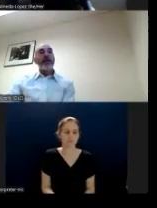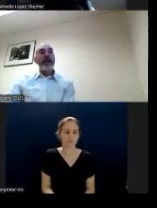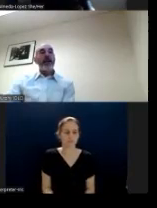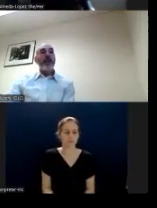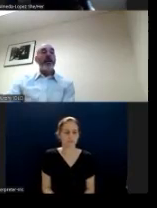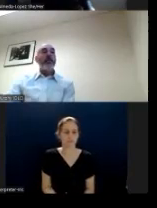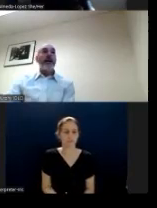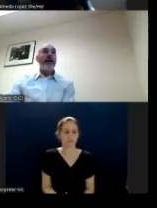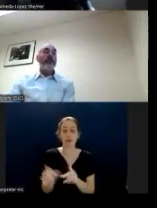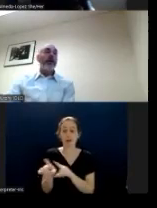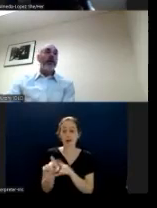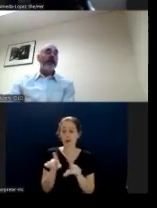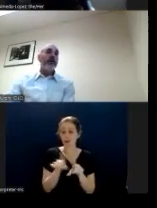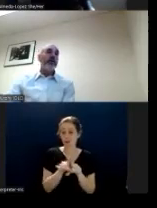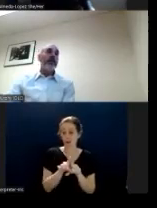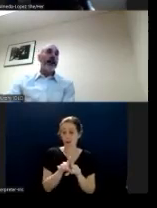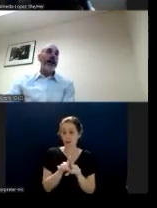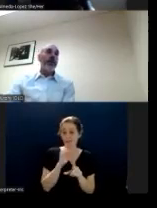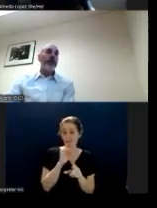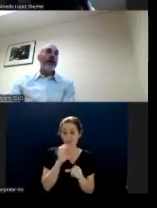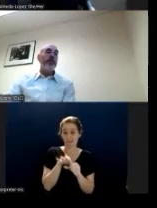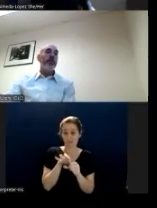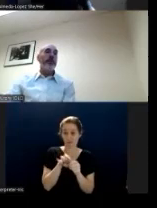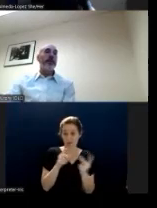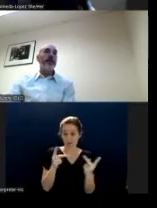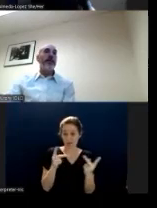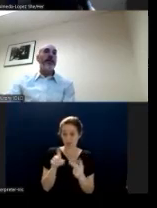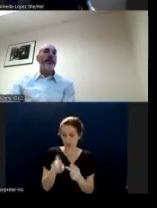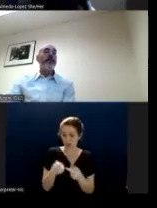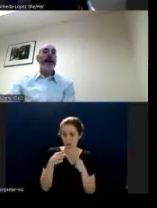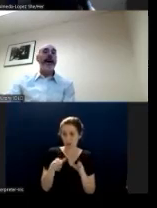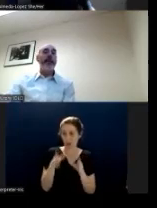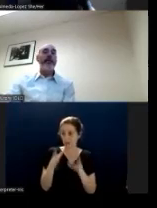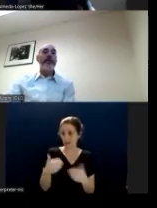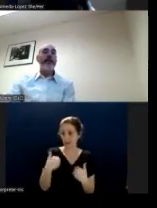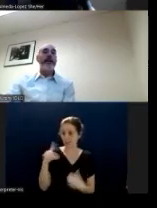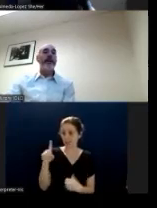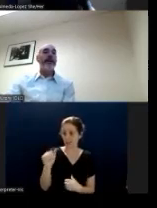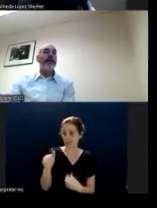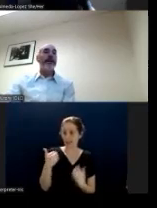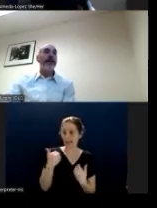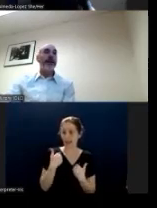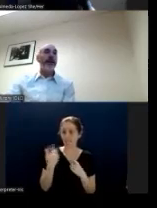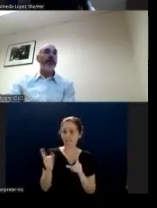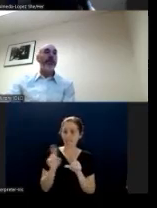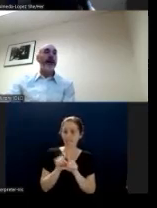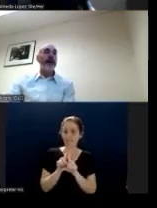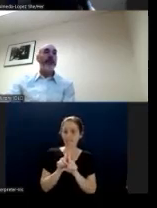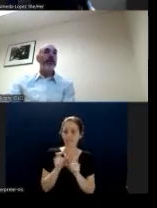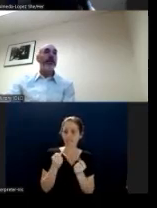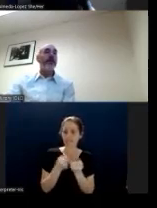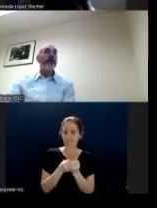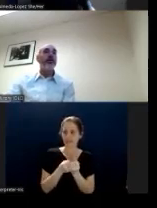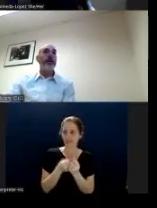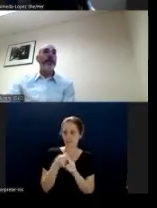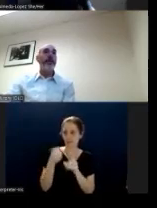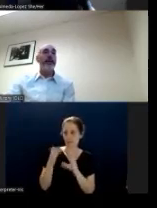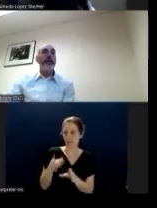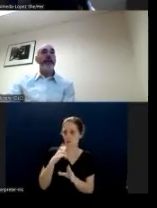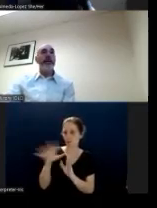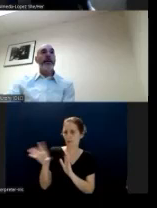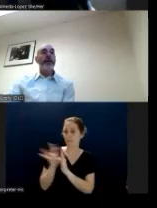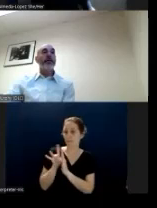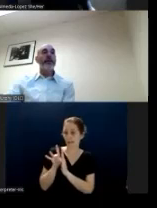And also, polling places should allow a person with a disability to have assistance by a person of their